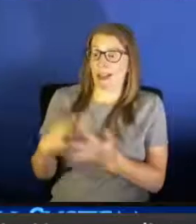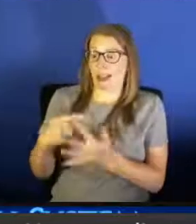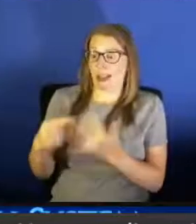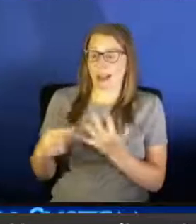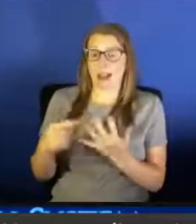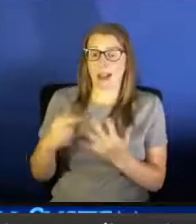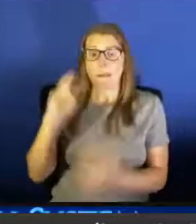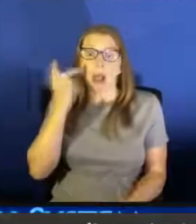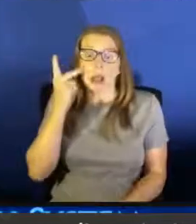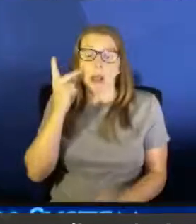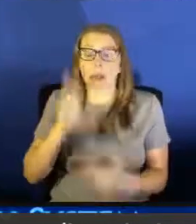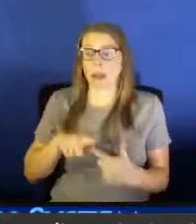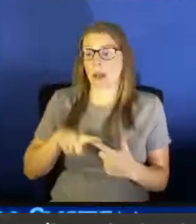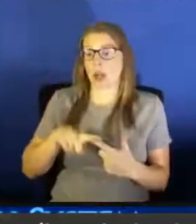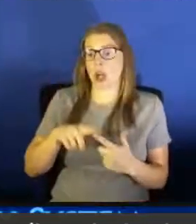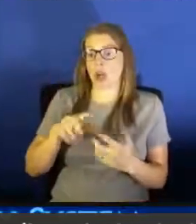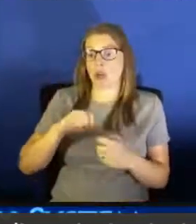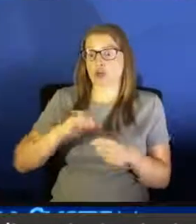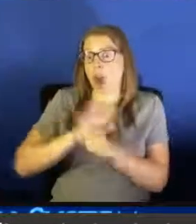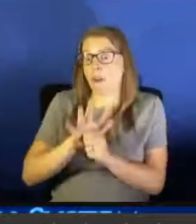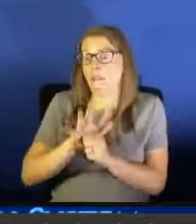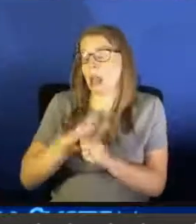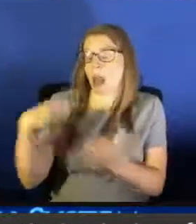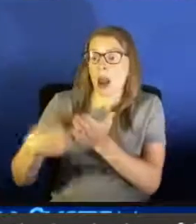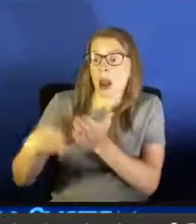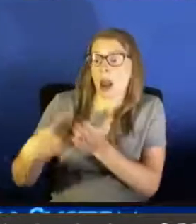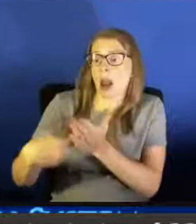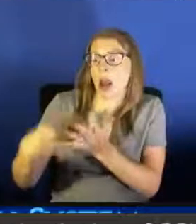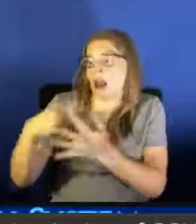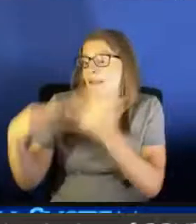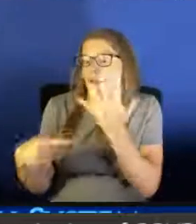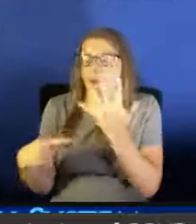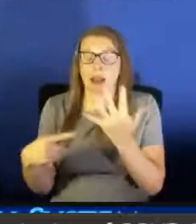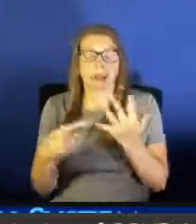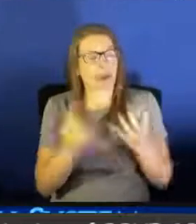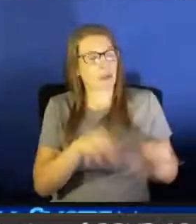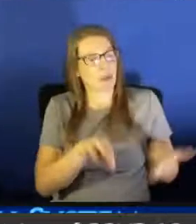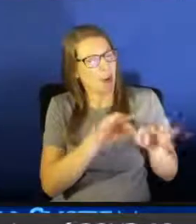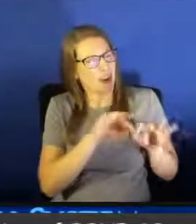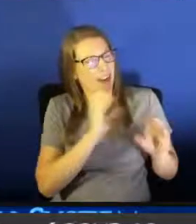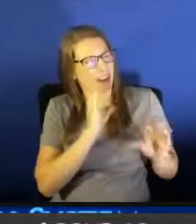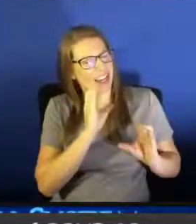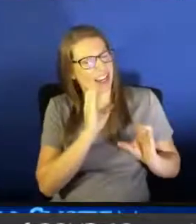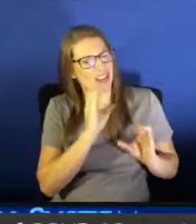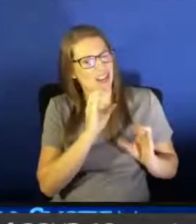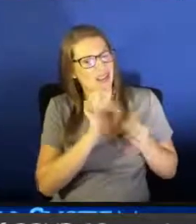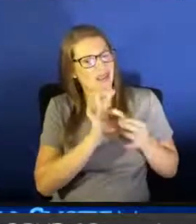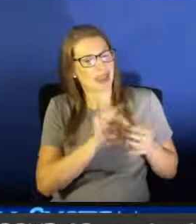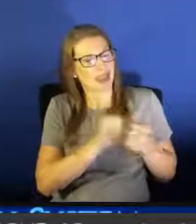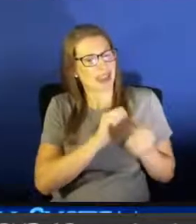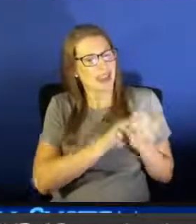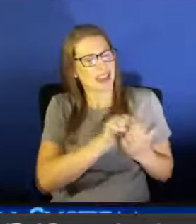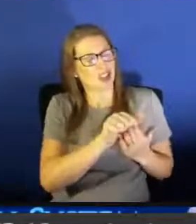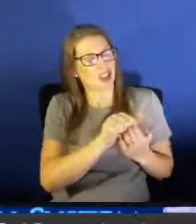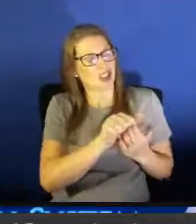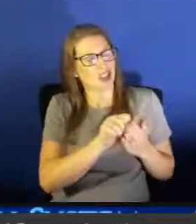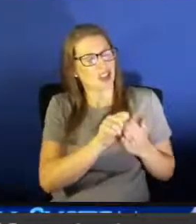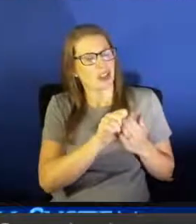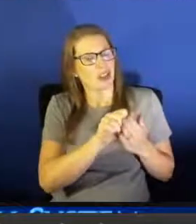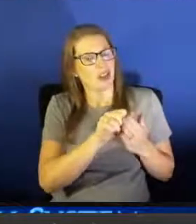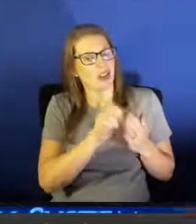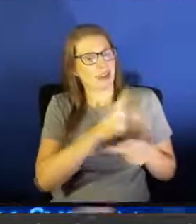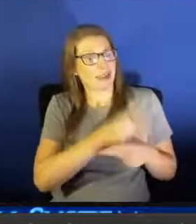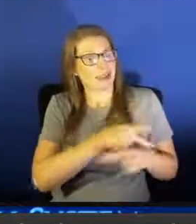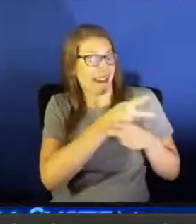politics, we talk about COVID, and then the important conversations around cancer or cancer care or even just